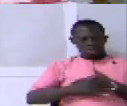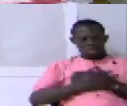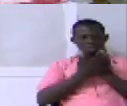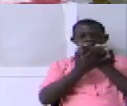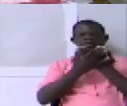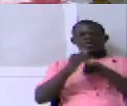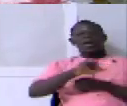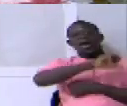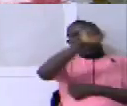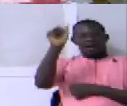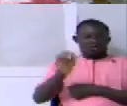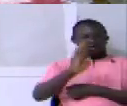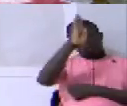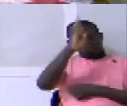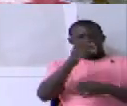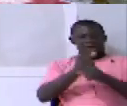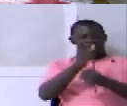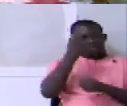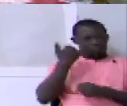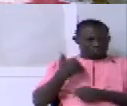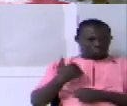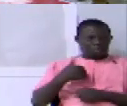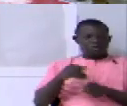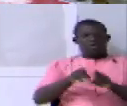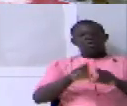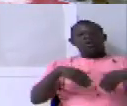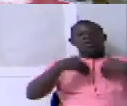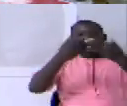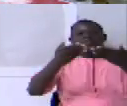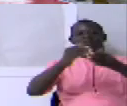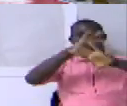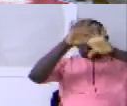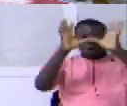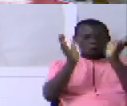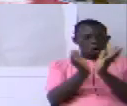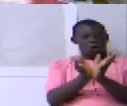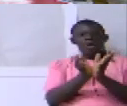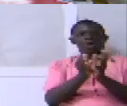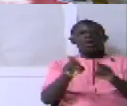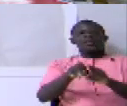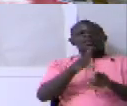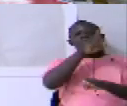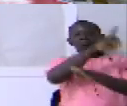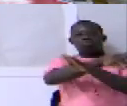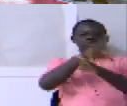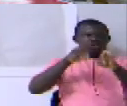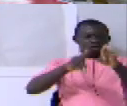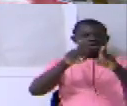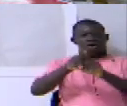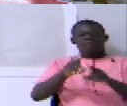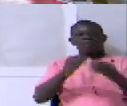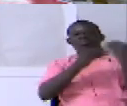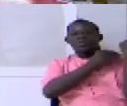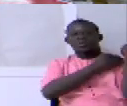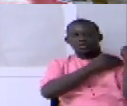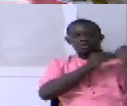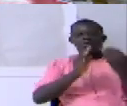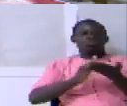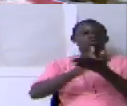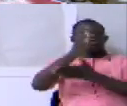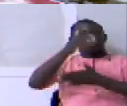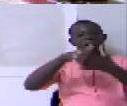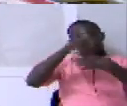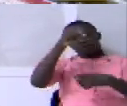compassion. We bring before you all in positions of authority throughout this land and in all